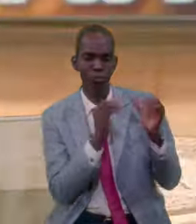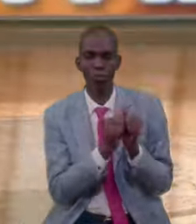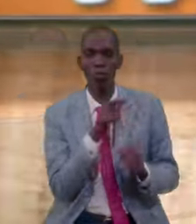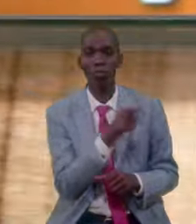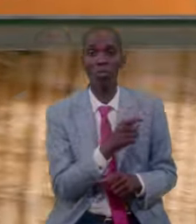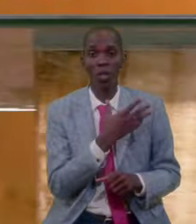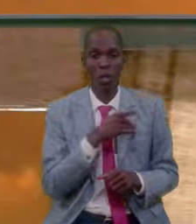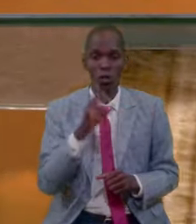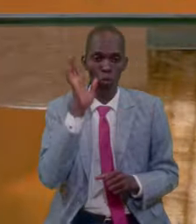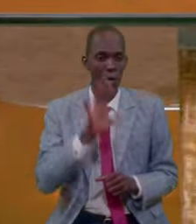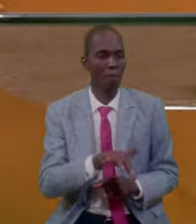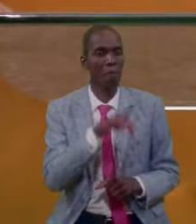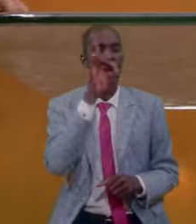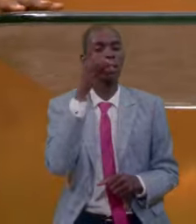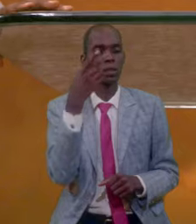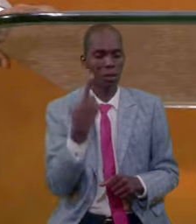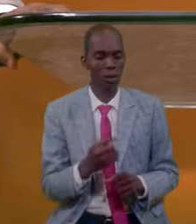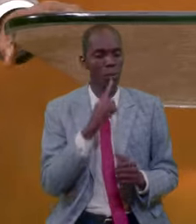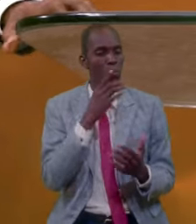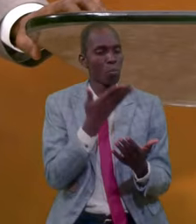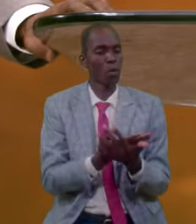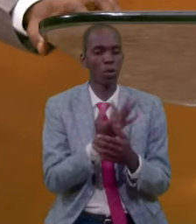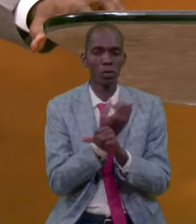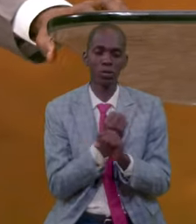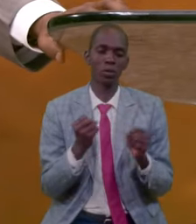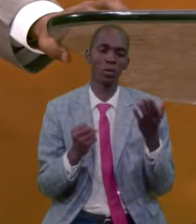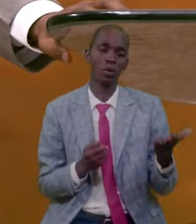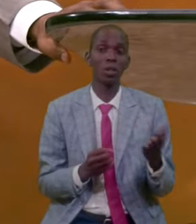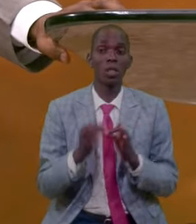the evidence of salvation.